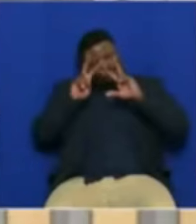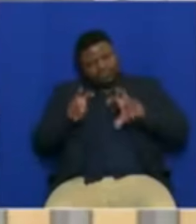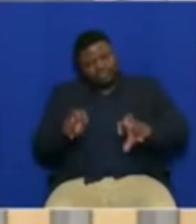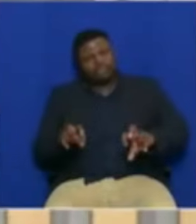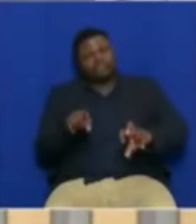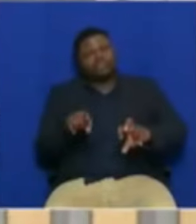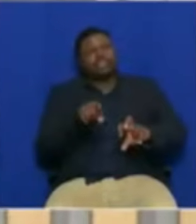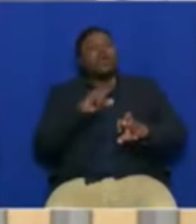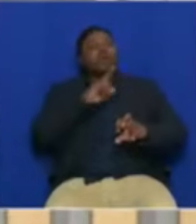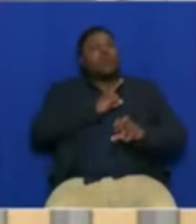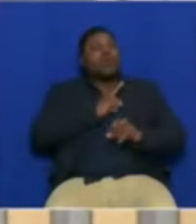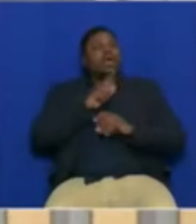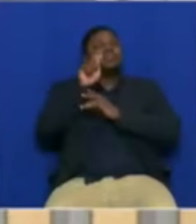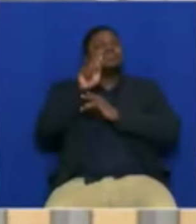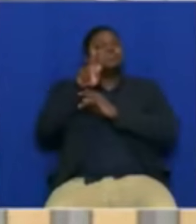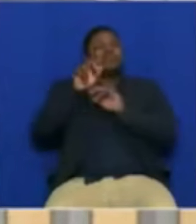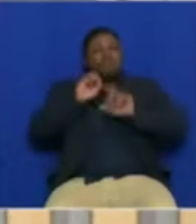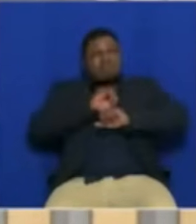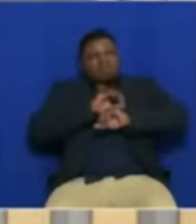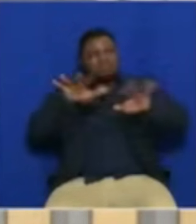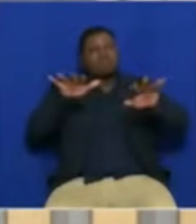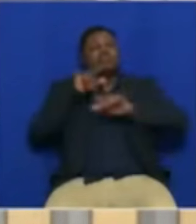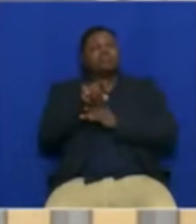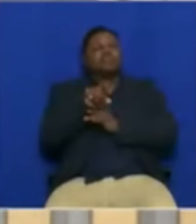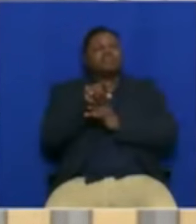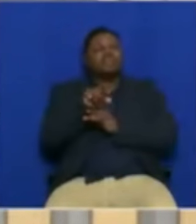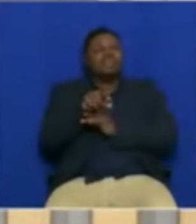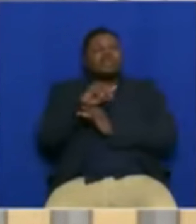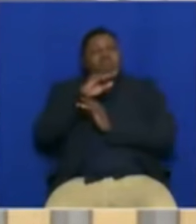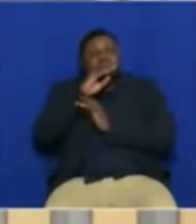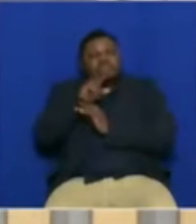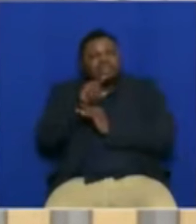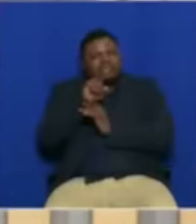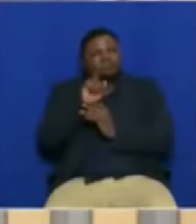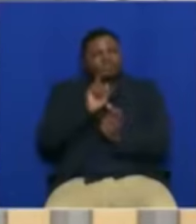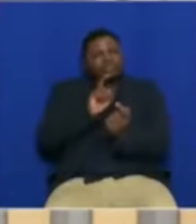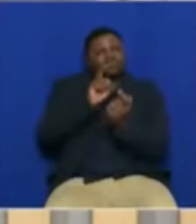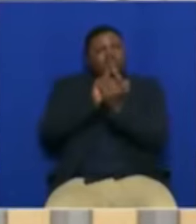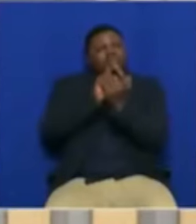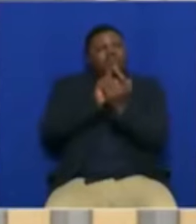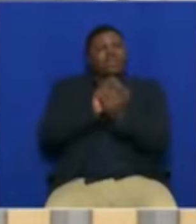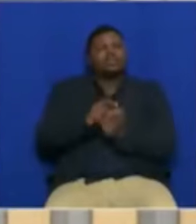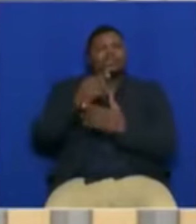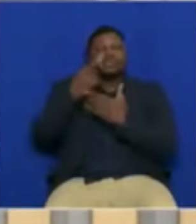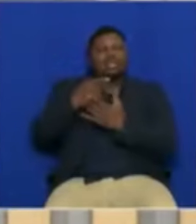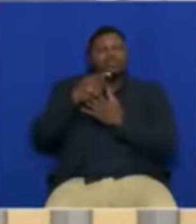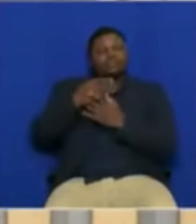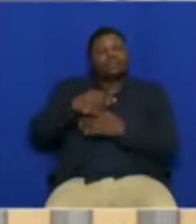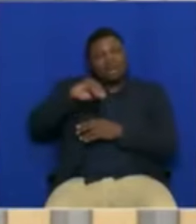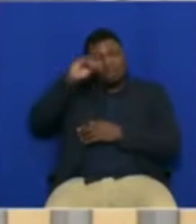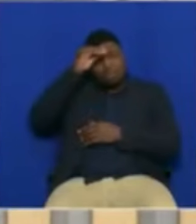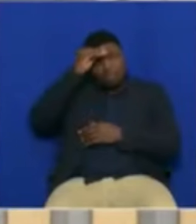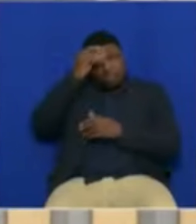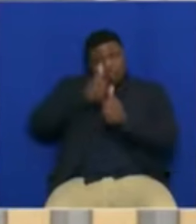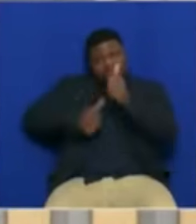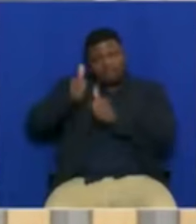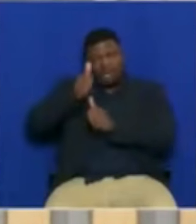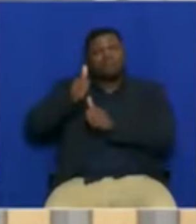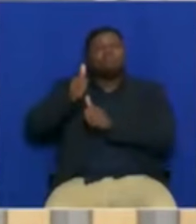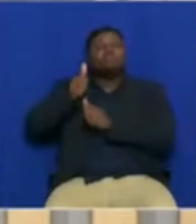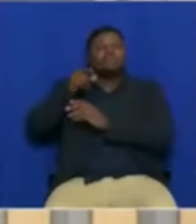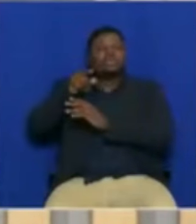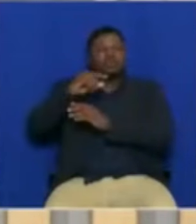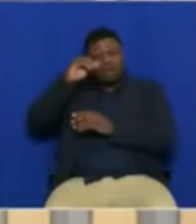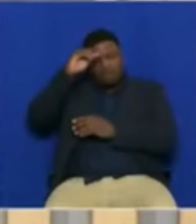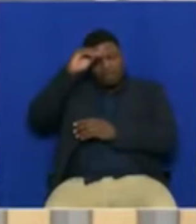station, you interviewed the station commander, you spoke, and then I said, but did you ask for